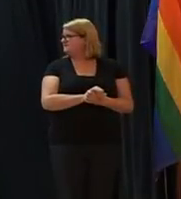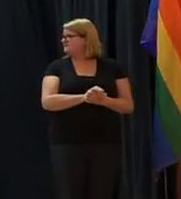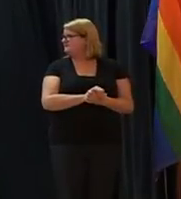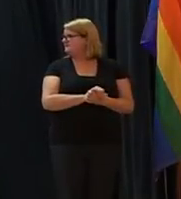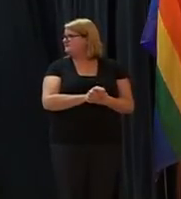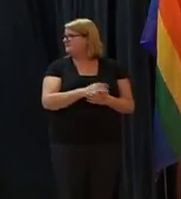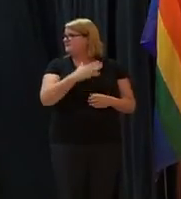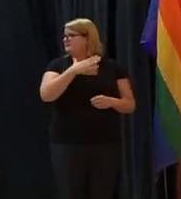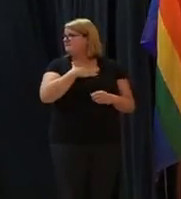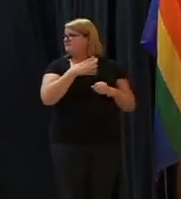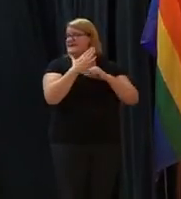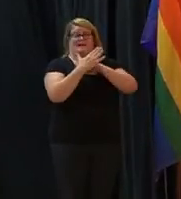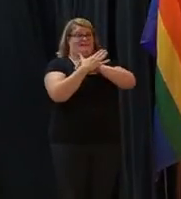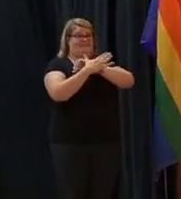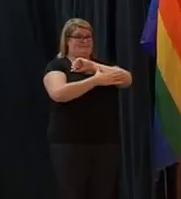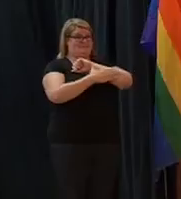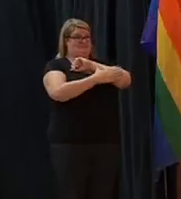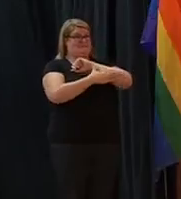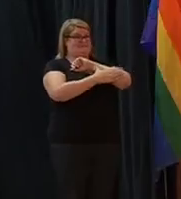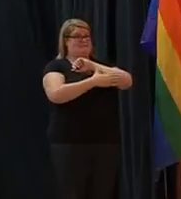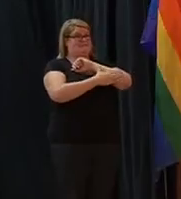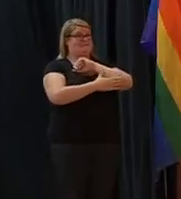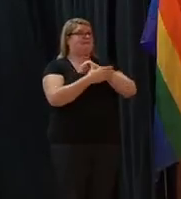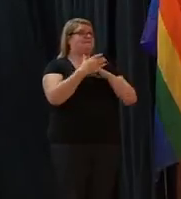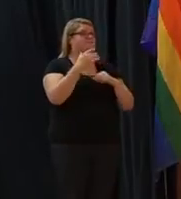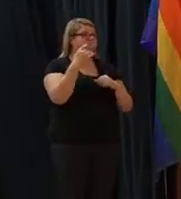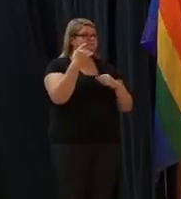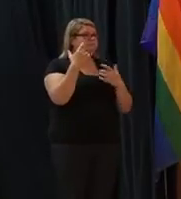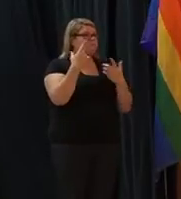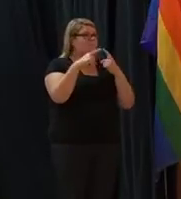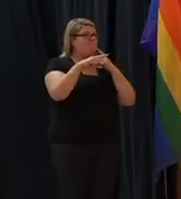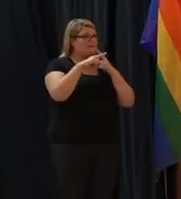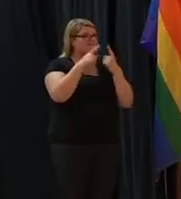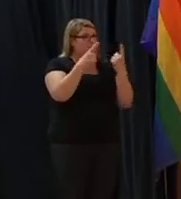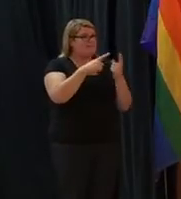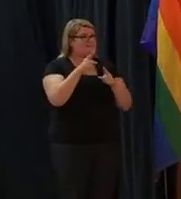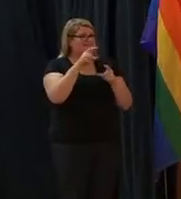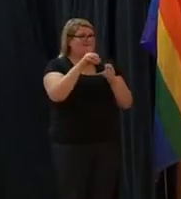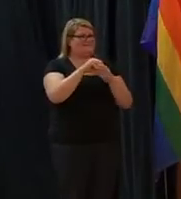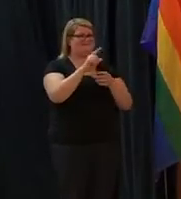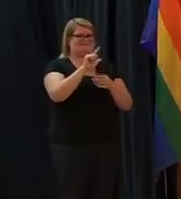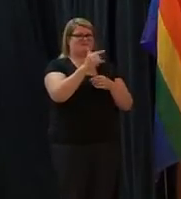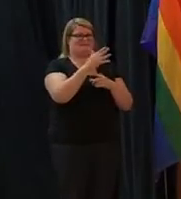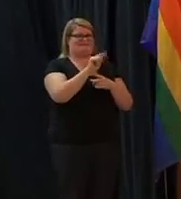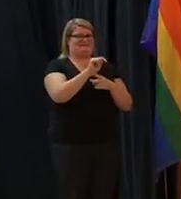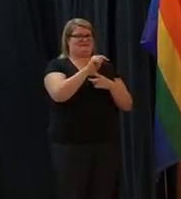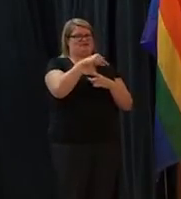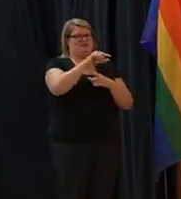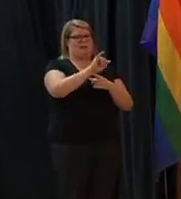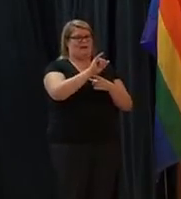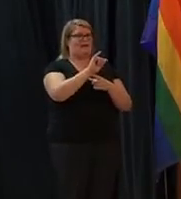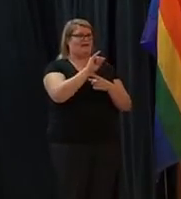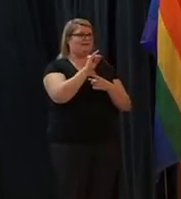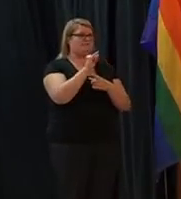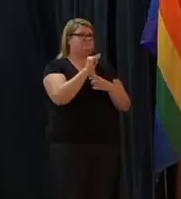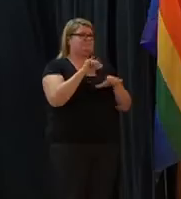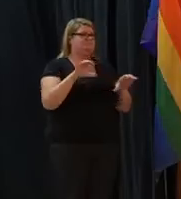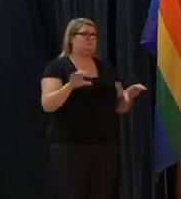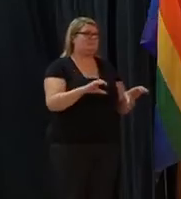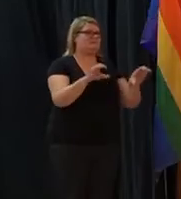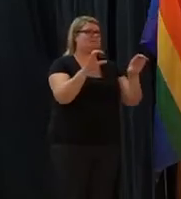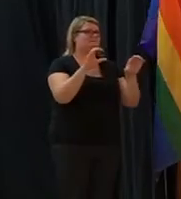In my country, in fact, there's something positive within the LGBTIQ movement. The